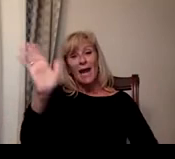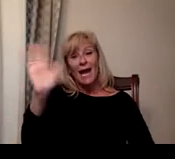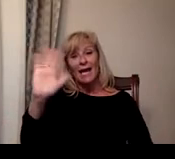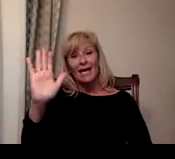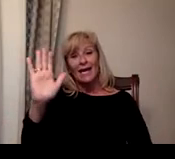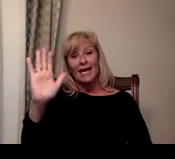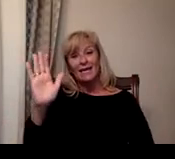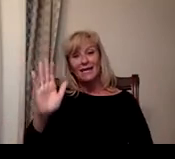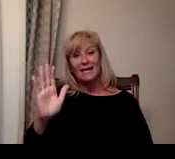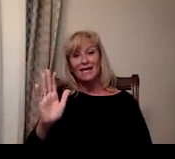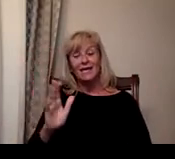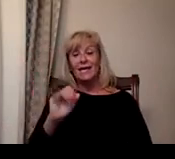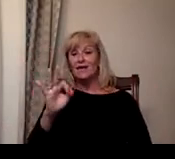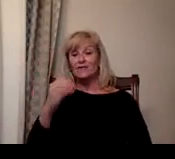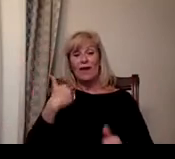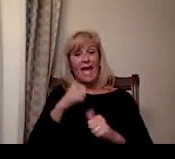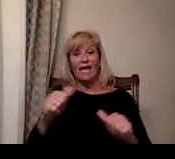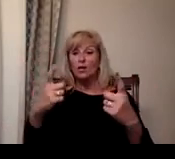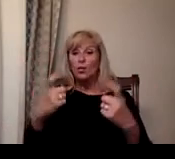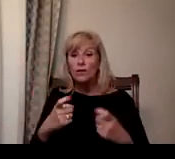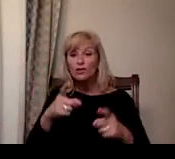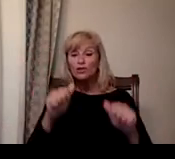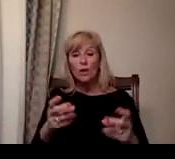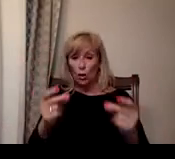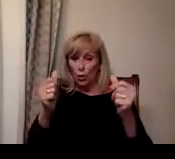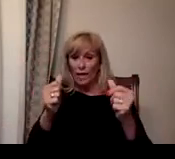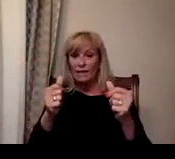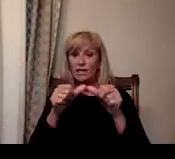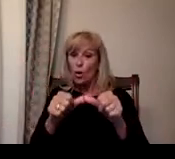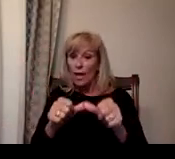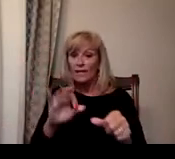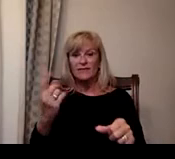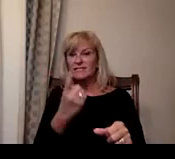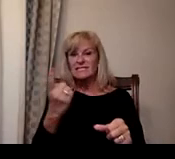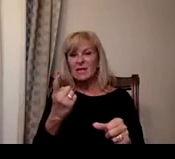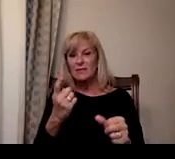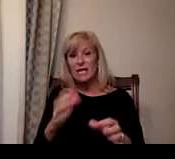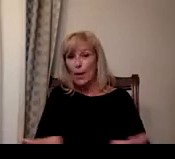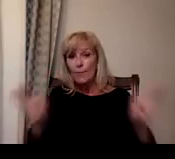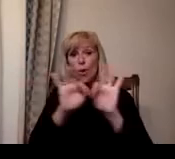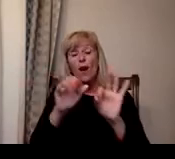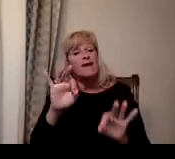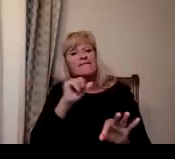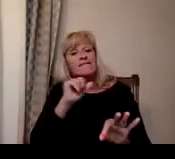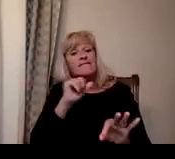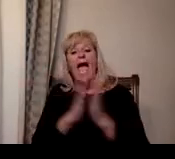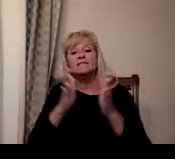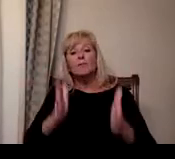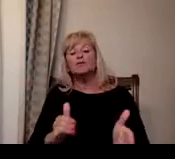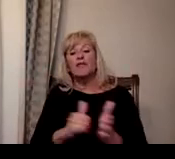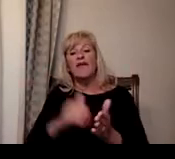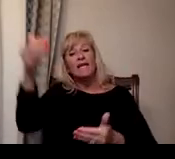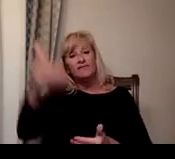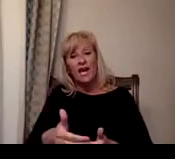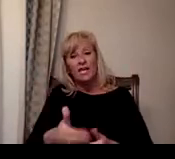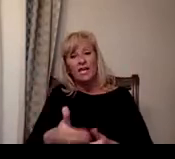We're going to go ahead and shut down. If you have any questions, you can quickly go ahead if you have something burning. If not, just ask the person that invited you,